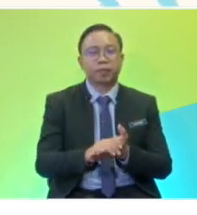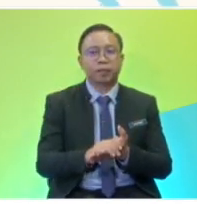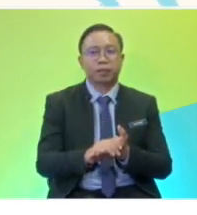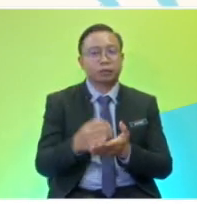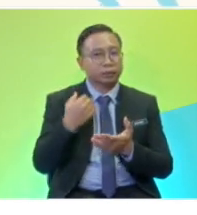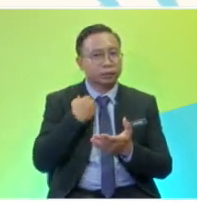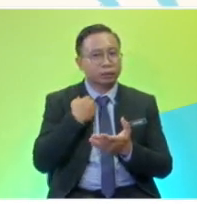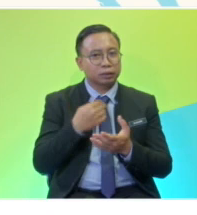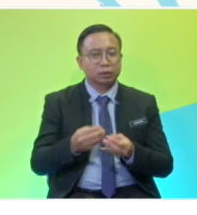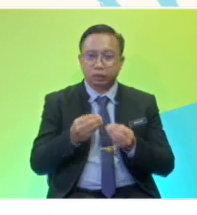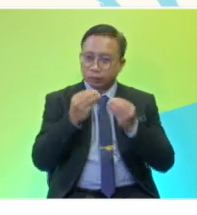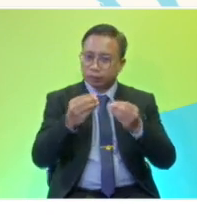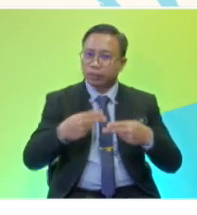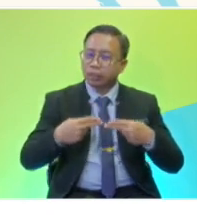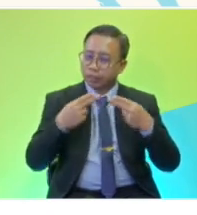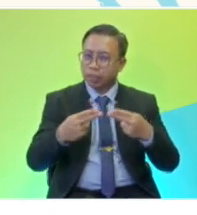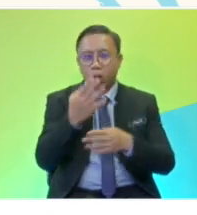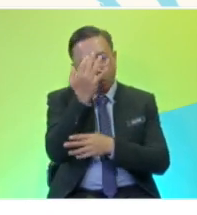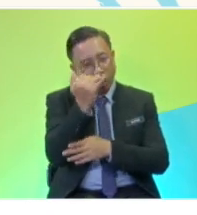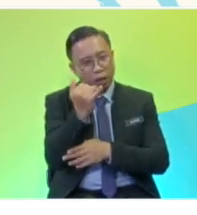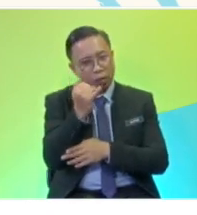a gift. Why she can walk?